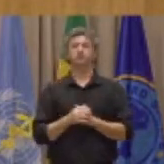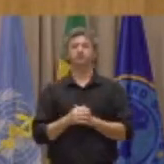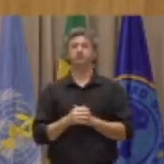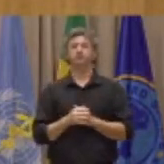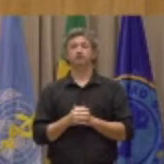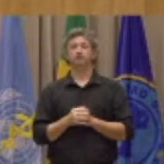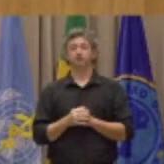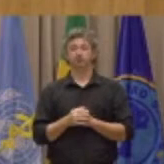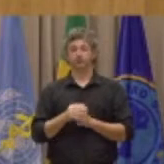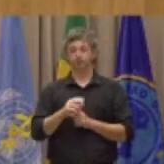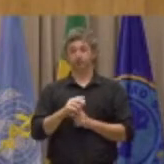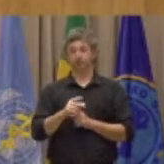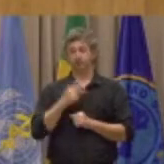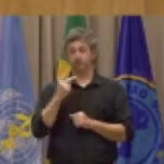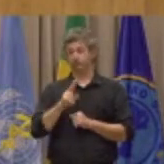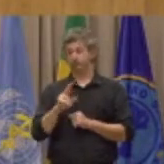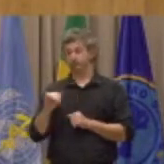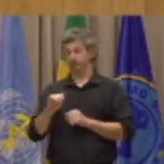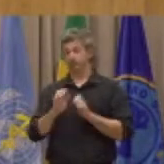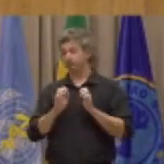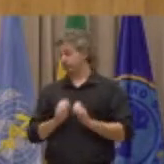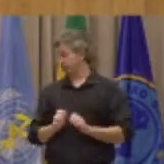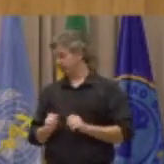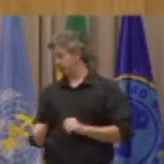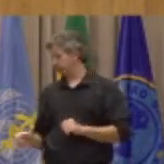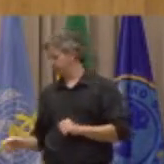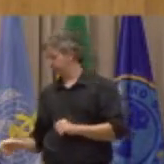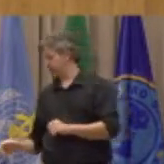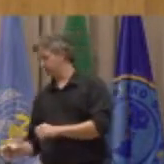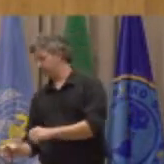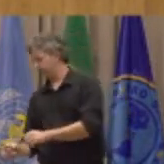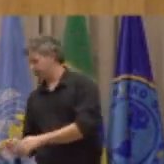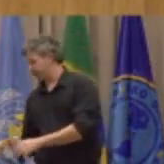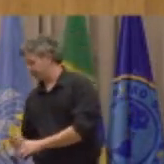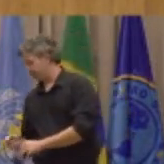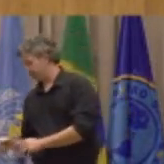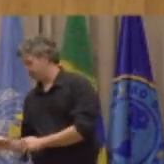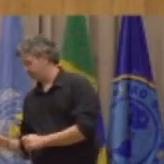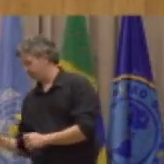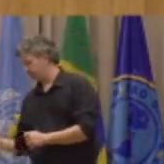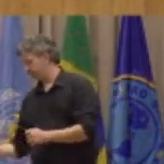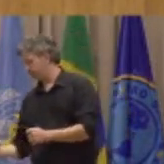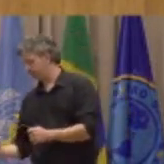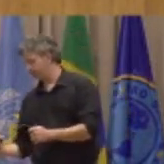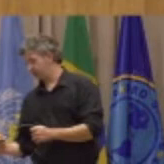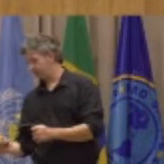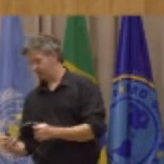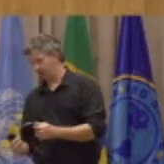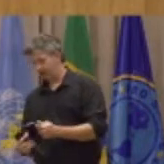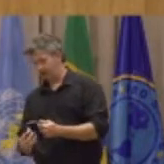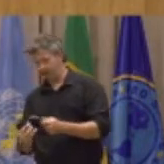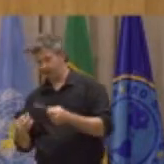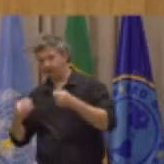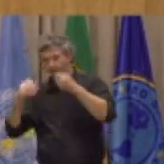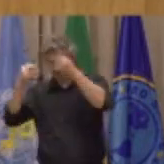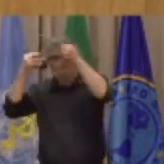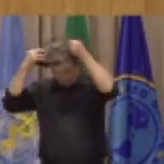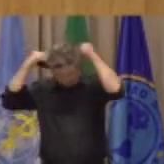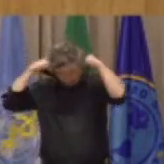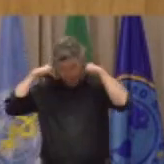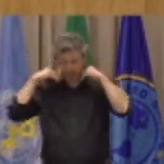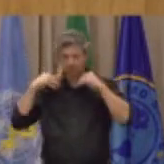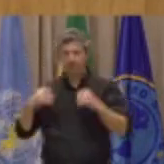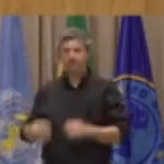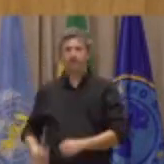do Sul. And he's going to talk about ethical aspects and data governance, how to adapt the research context for